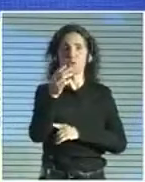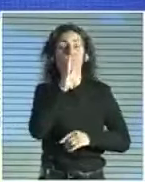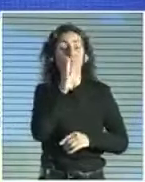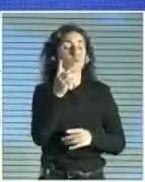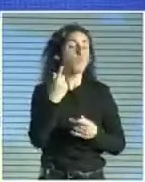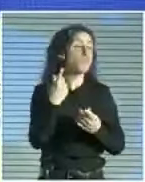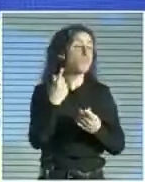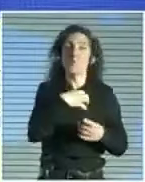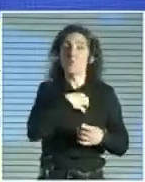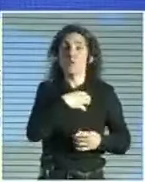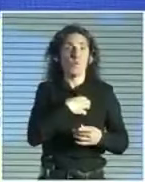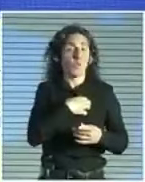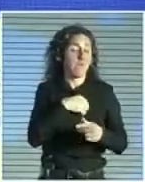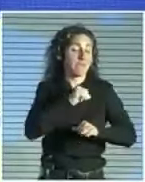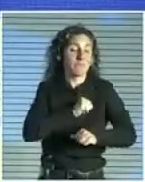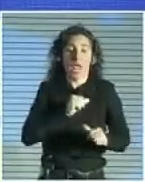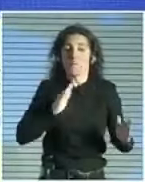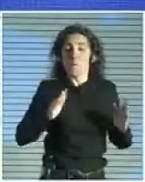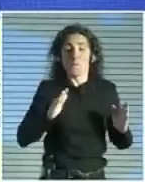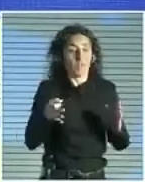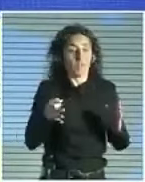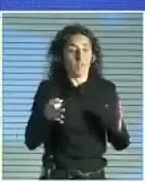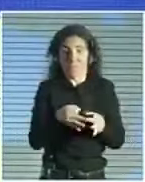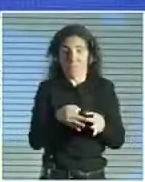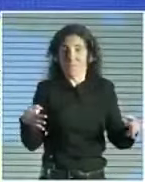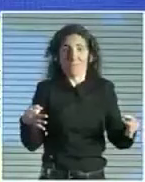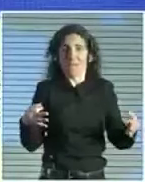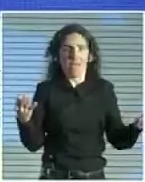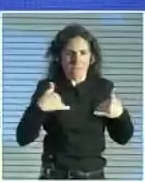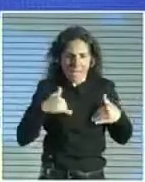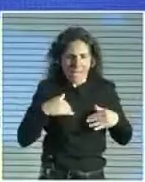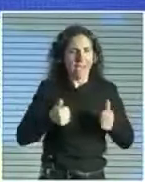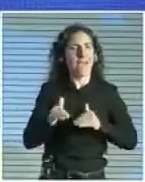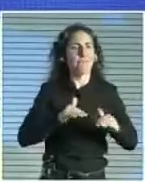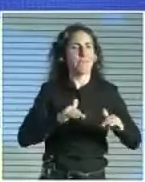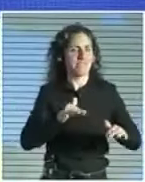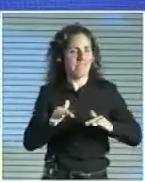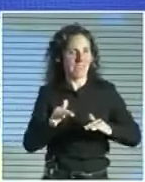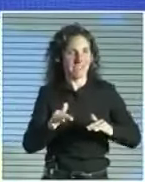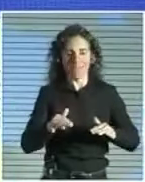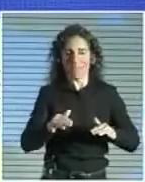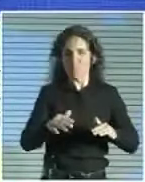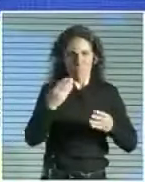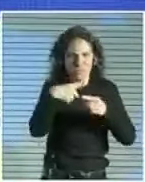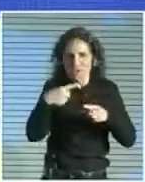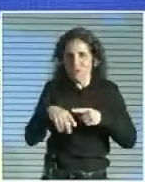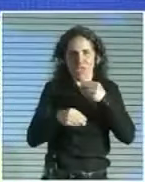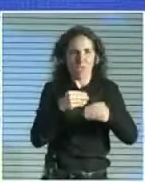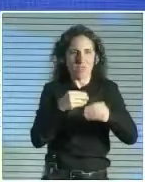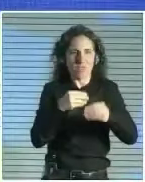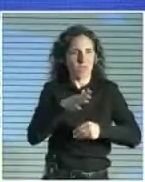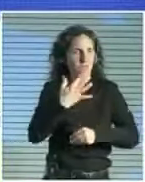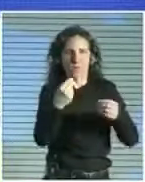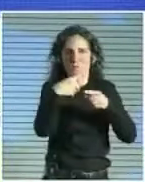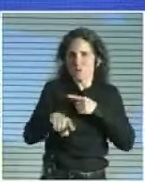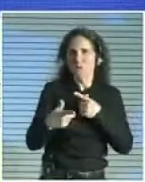of things. There are a lot of low-hanging fruits you can use, and you can show it's not so hard and it looks like, and it need